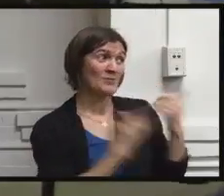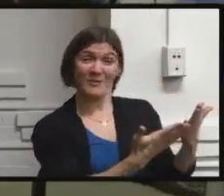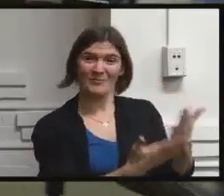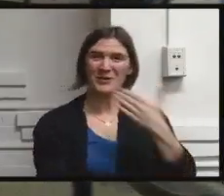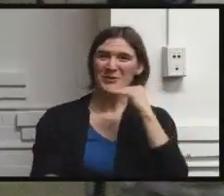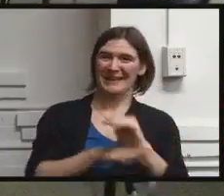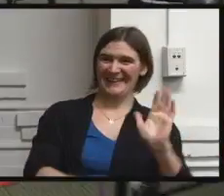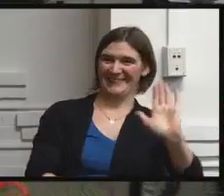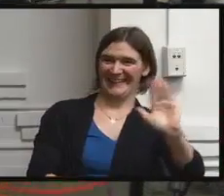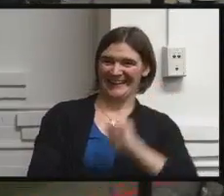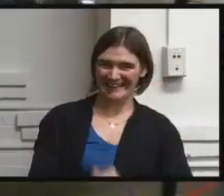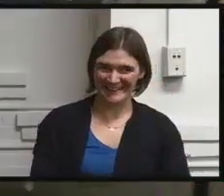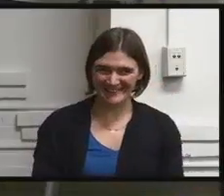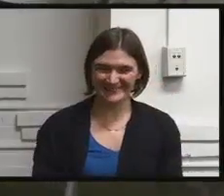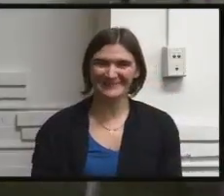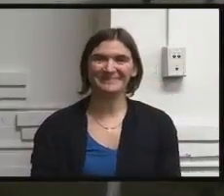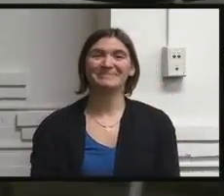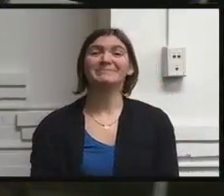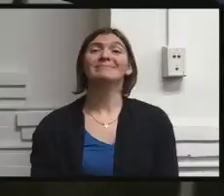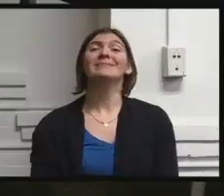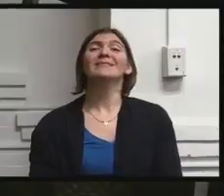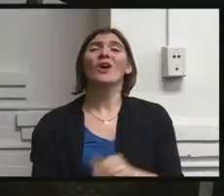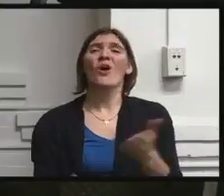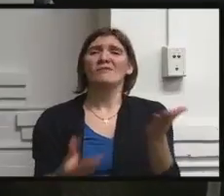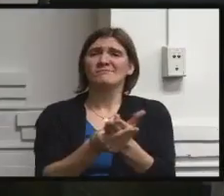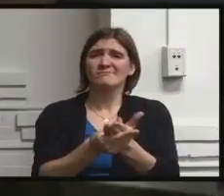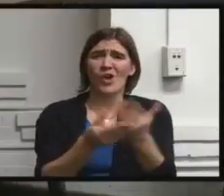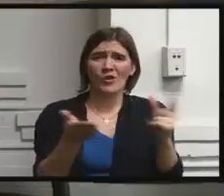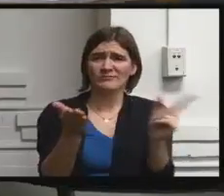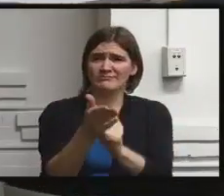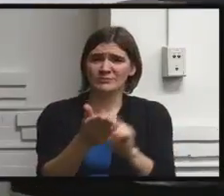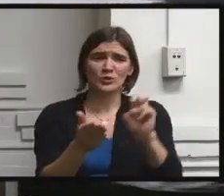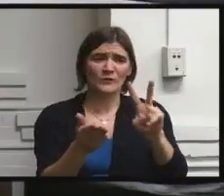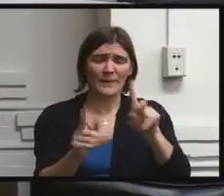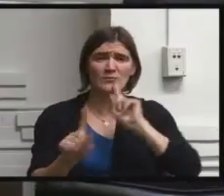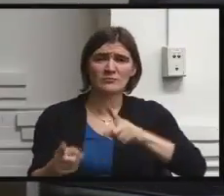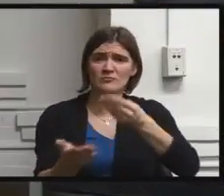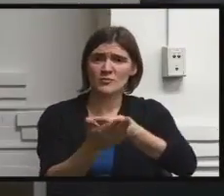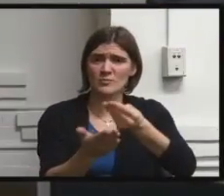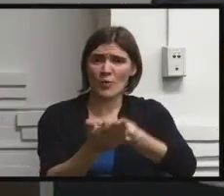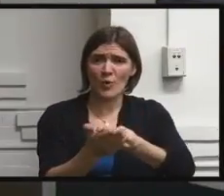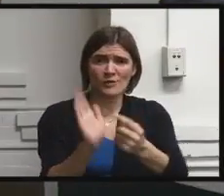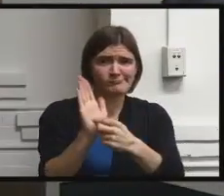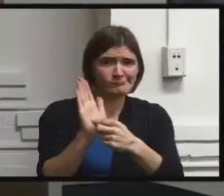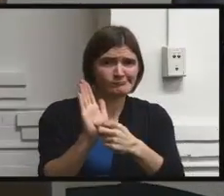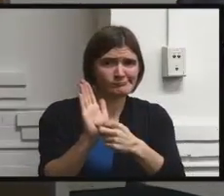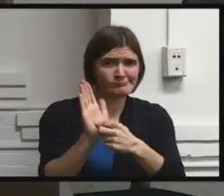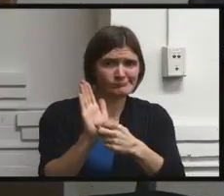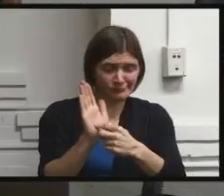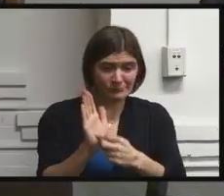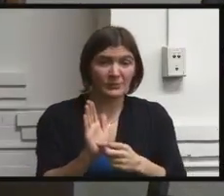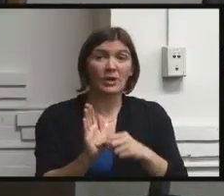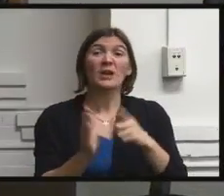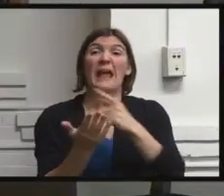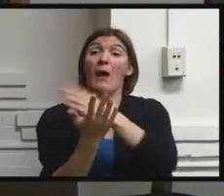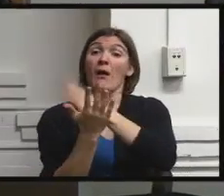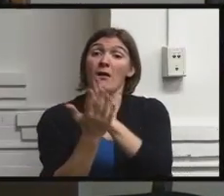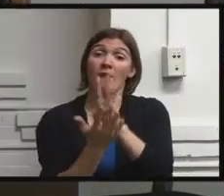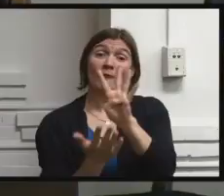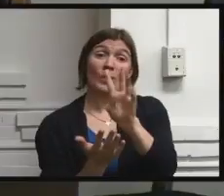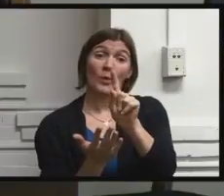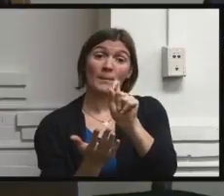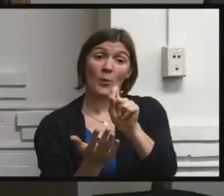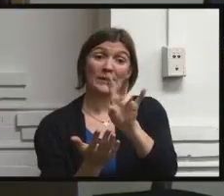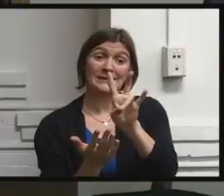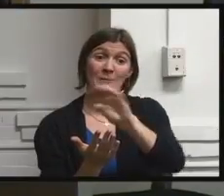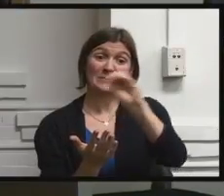Good evening, everyone. So in your packet is the November financial report. We are 41.7% of the way